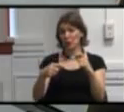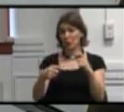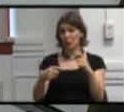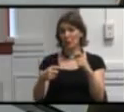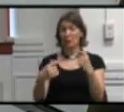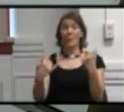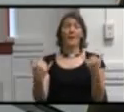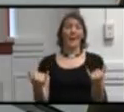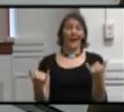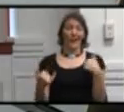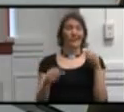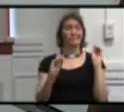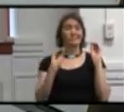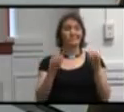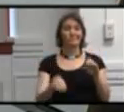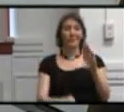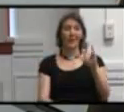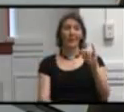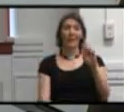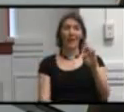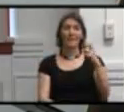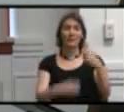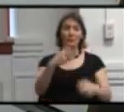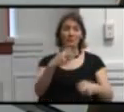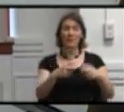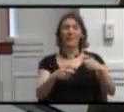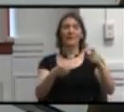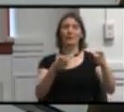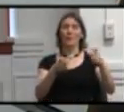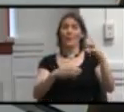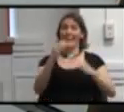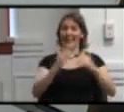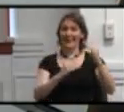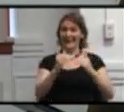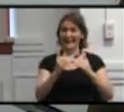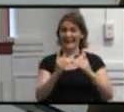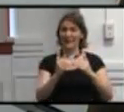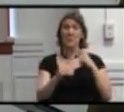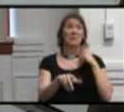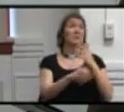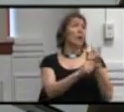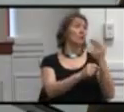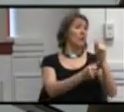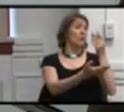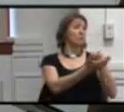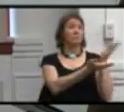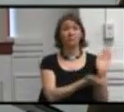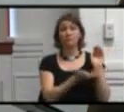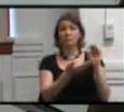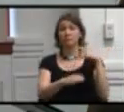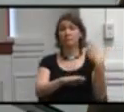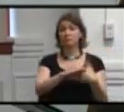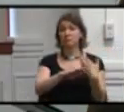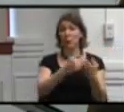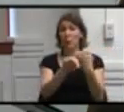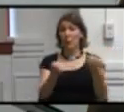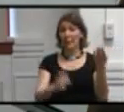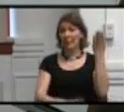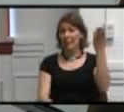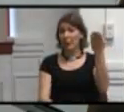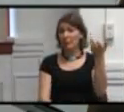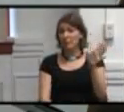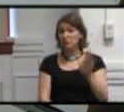We have installed a climate-controlled building through some grants to upgrade our equipment up there.